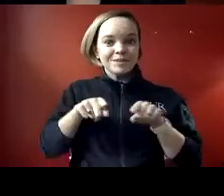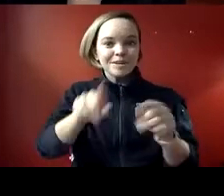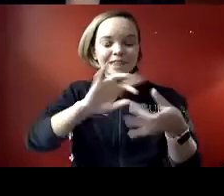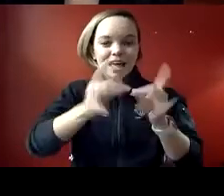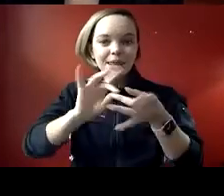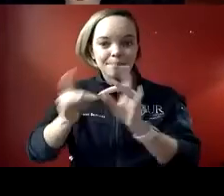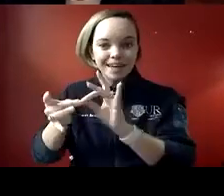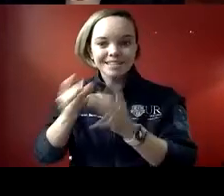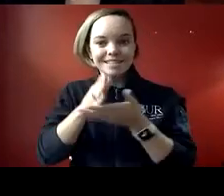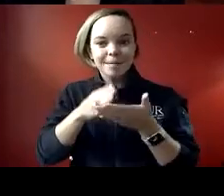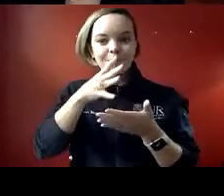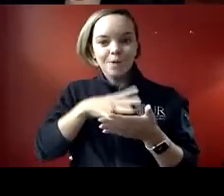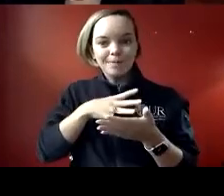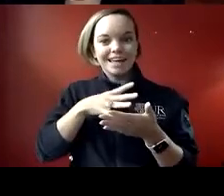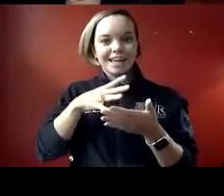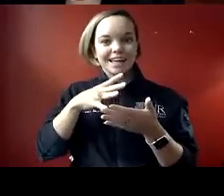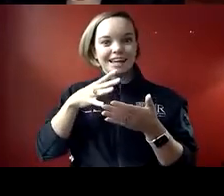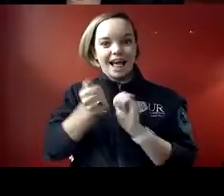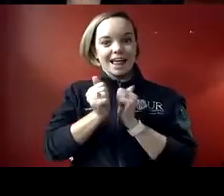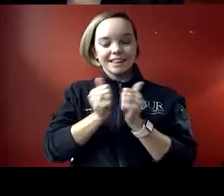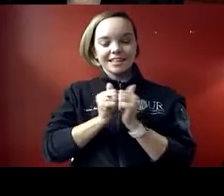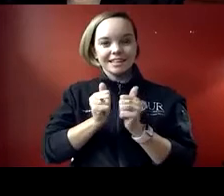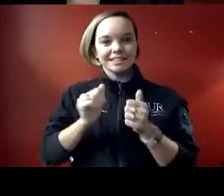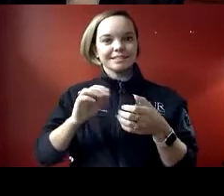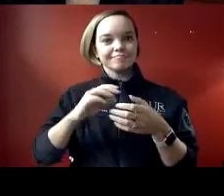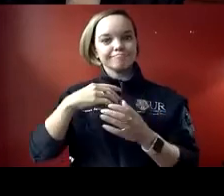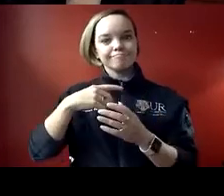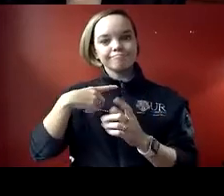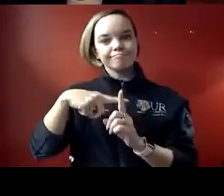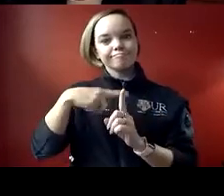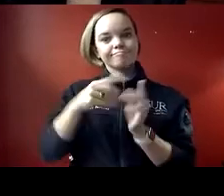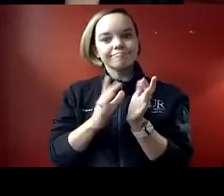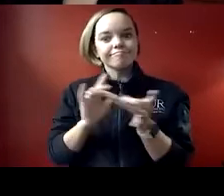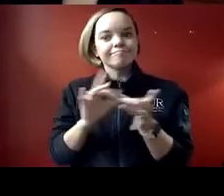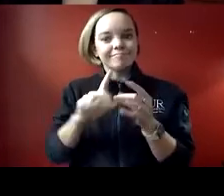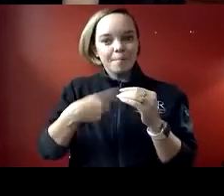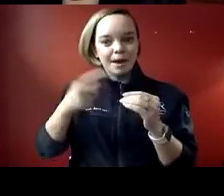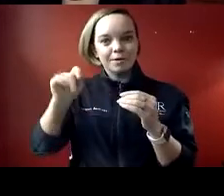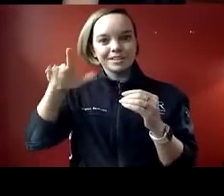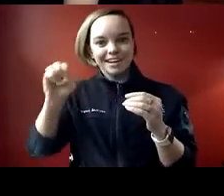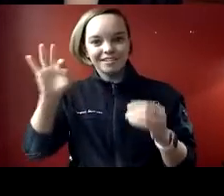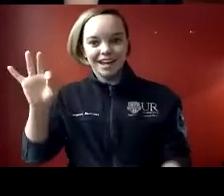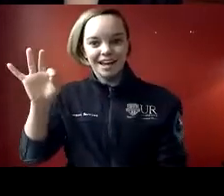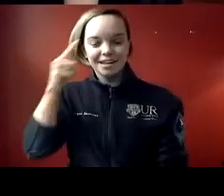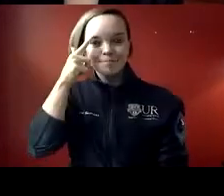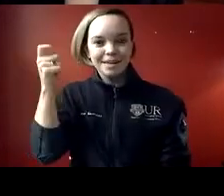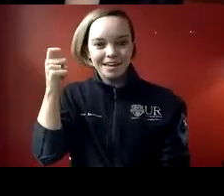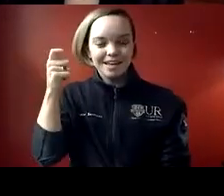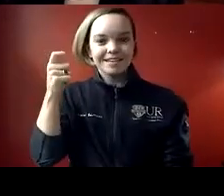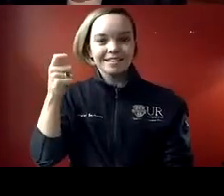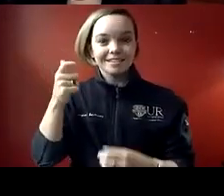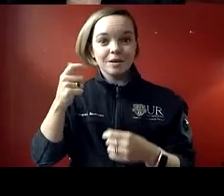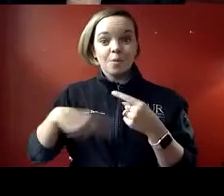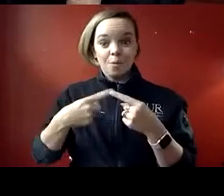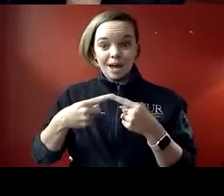women athletes spoke about how wonderful Title IX was, because once there was the Title IX